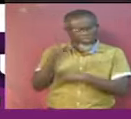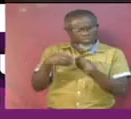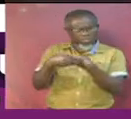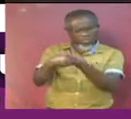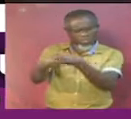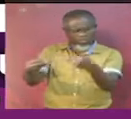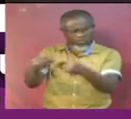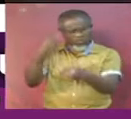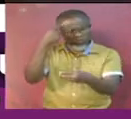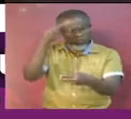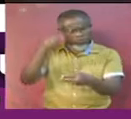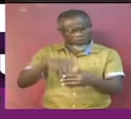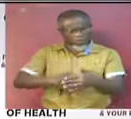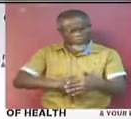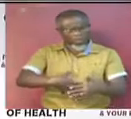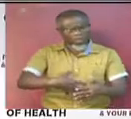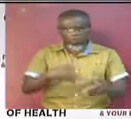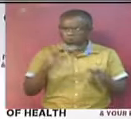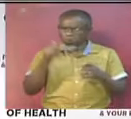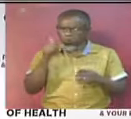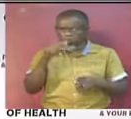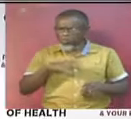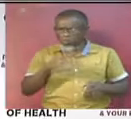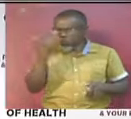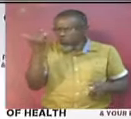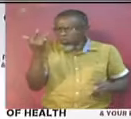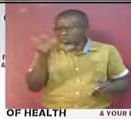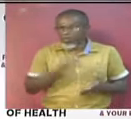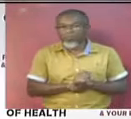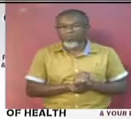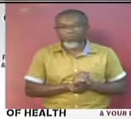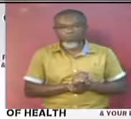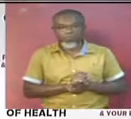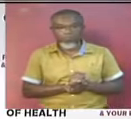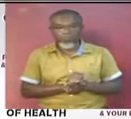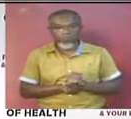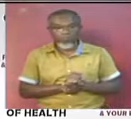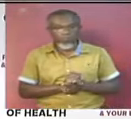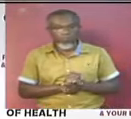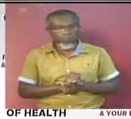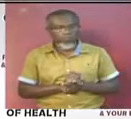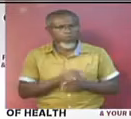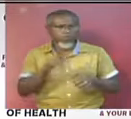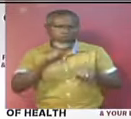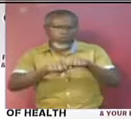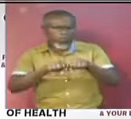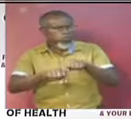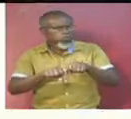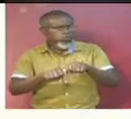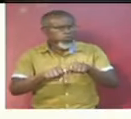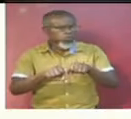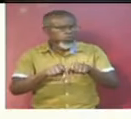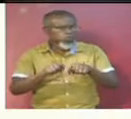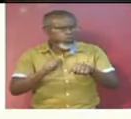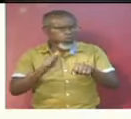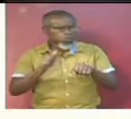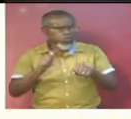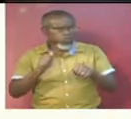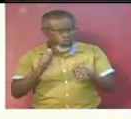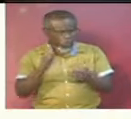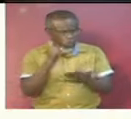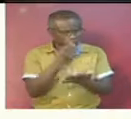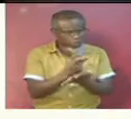group? Thank you. Okay, so the authorization to